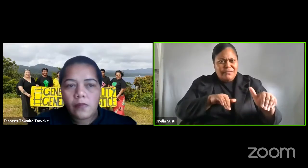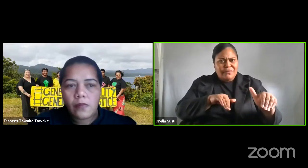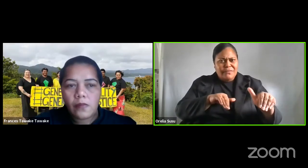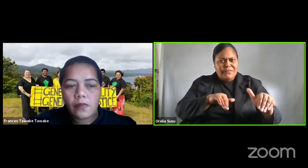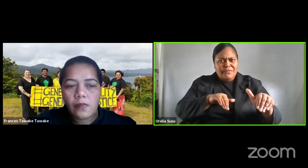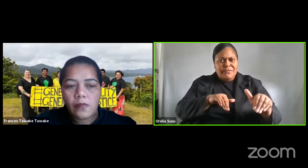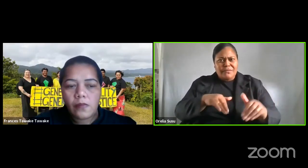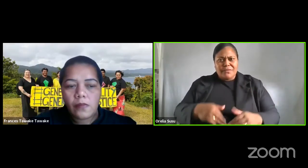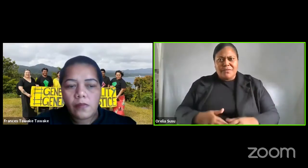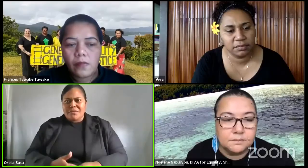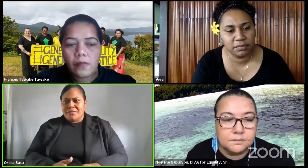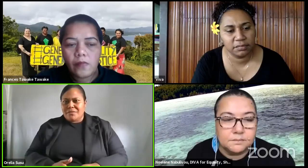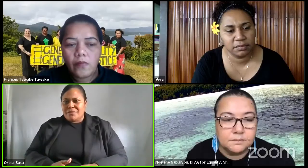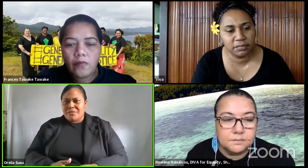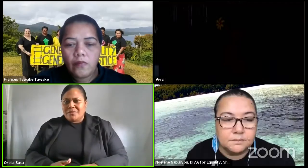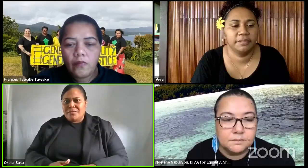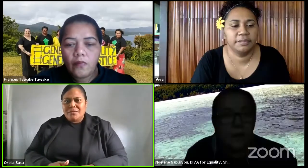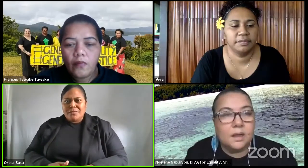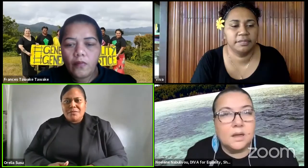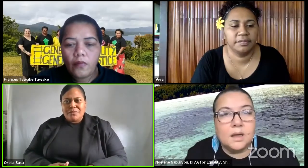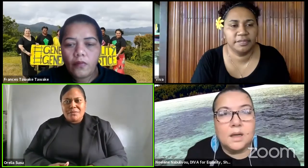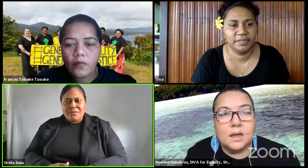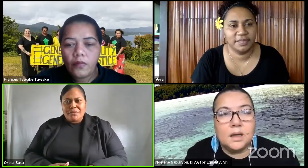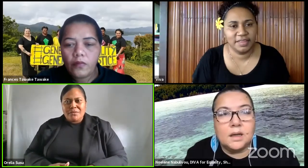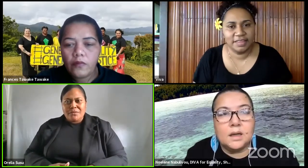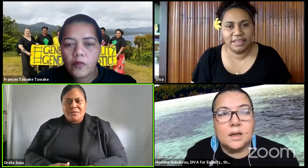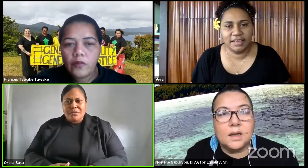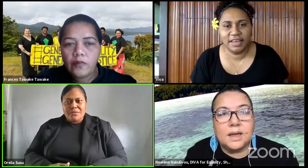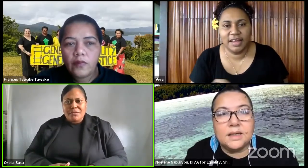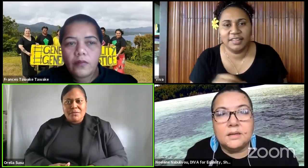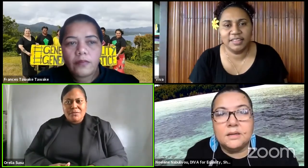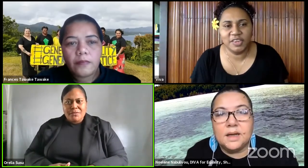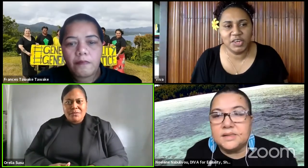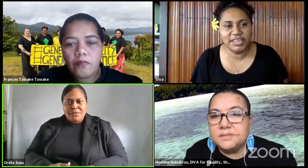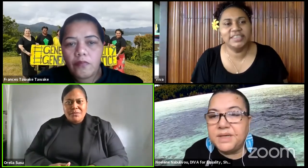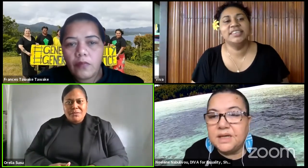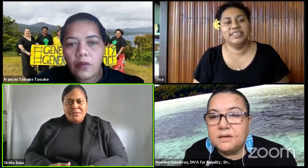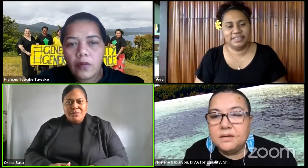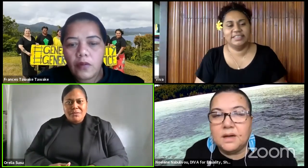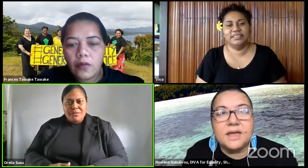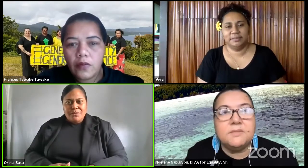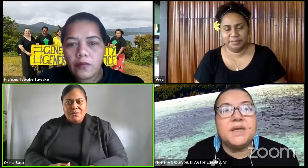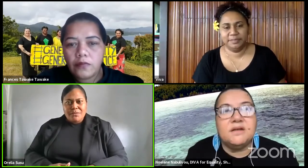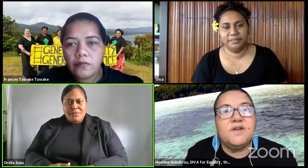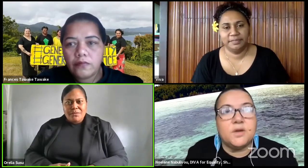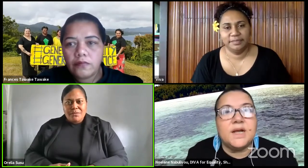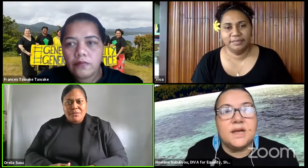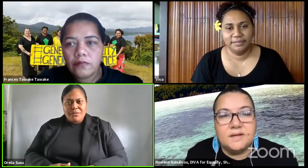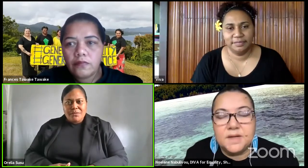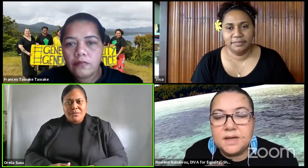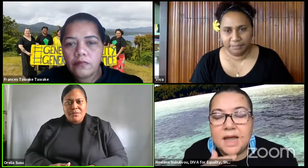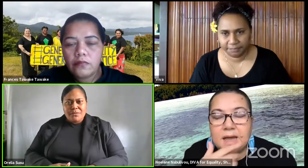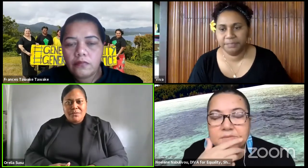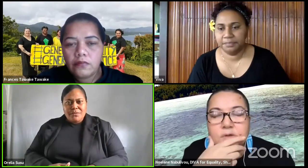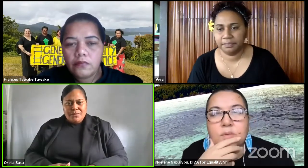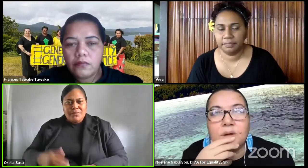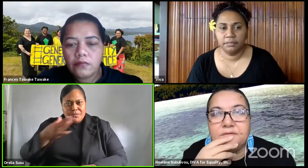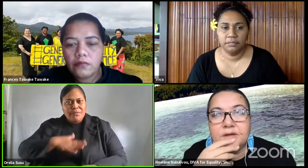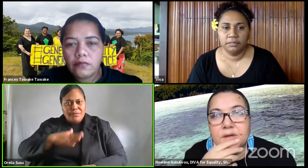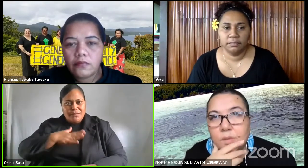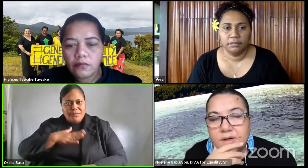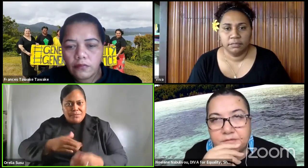i can i can begin i can begin very quickly and then um